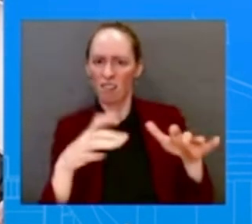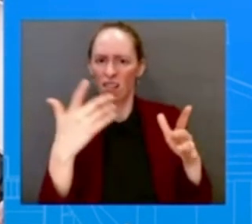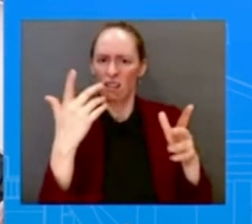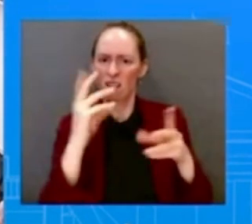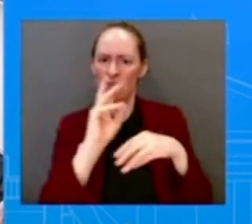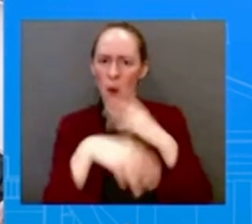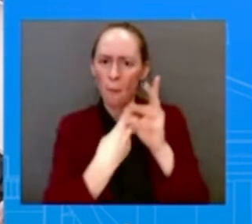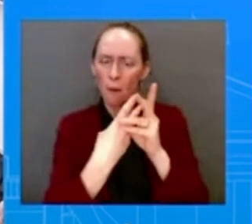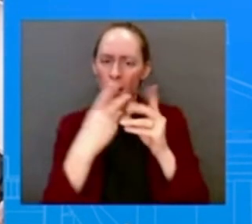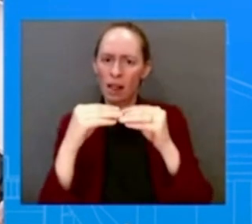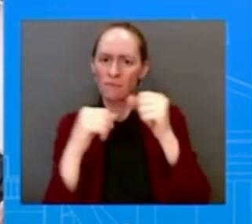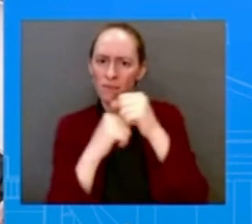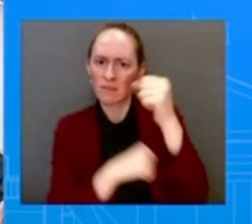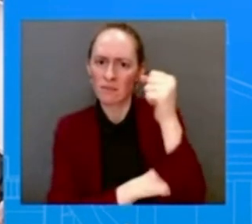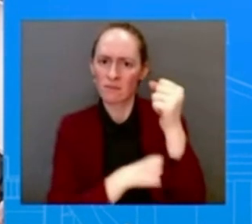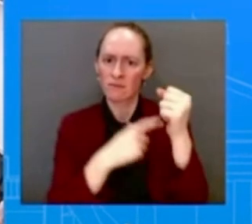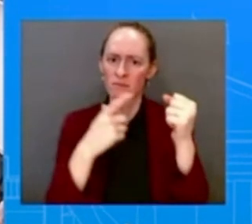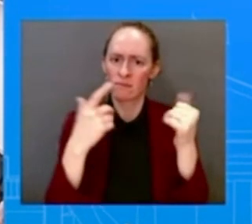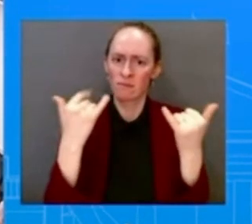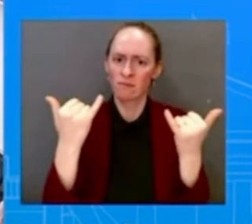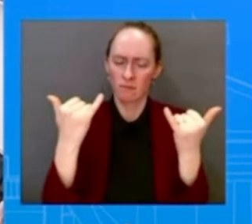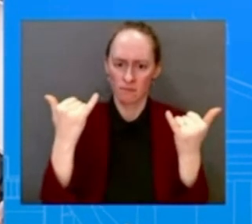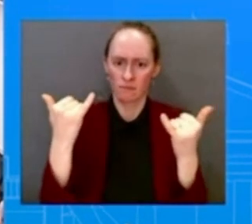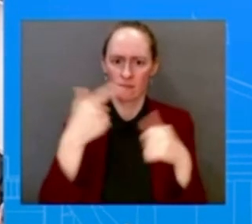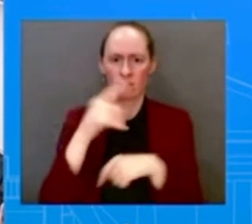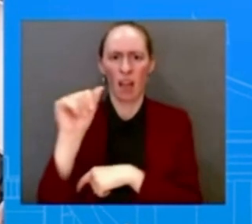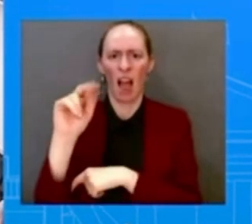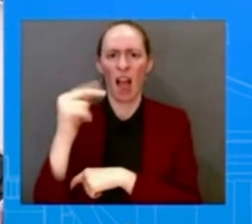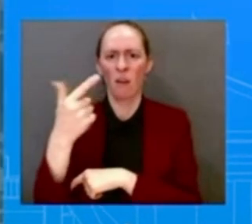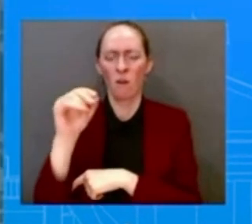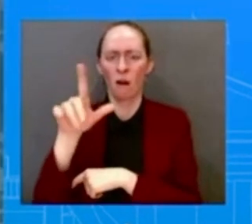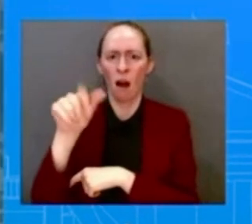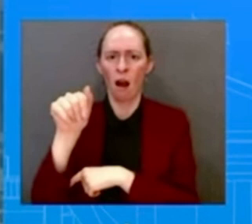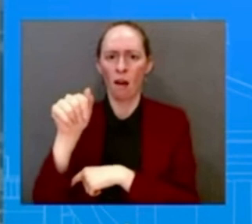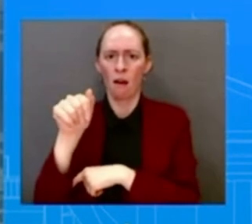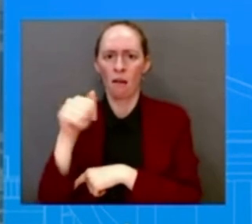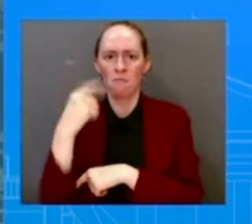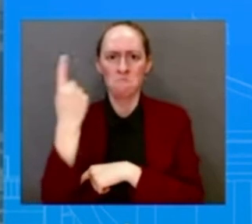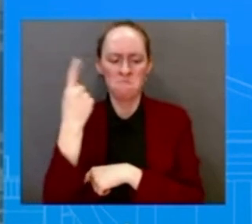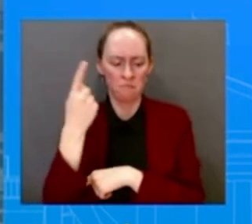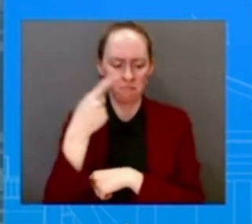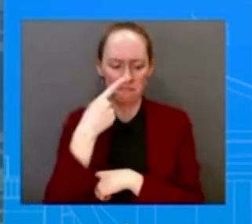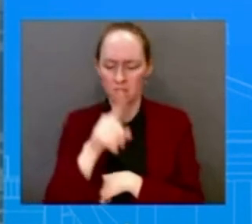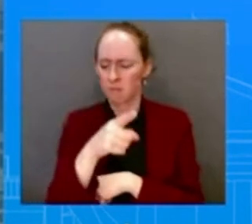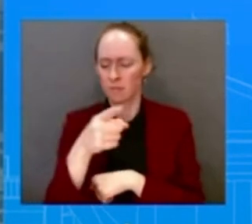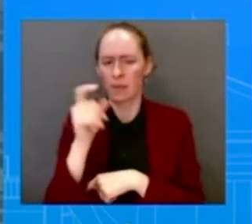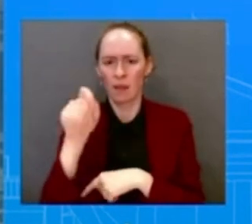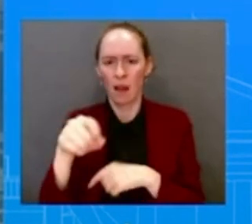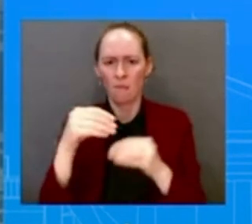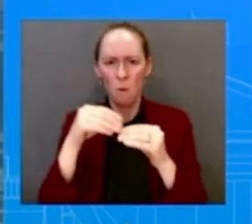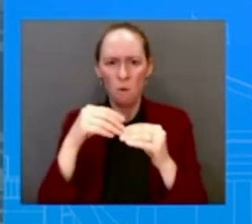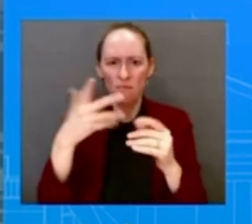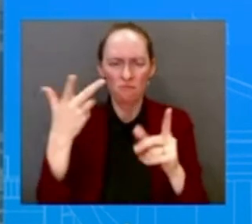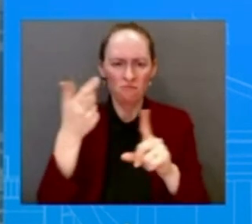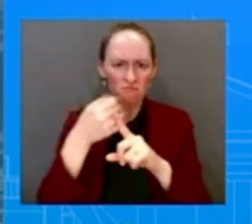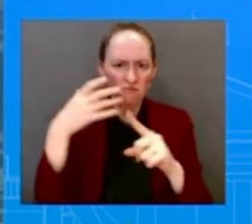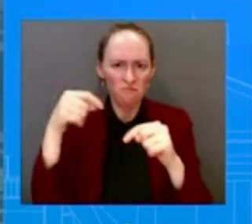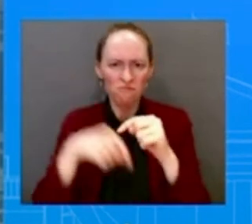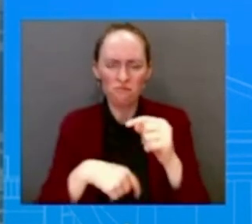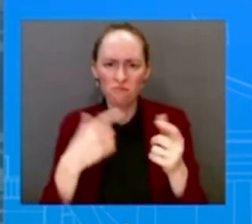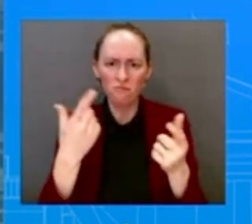President Lorenzo. Can you elaborate a little more on this visit? I don't have any information on that. We'll take the question and see if we can get you a better